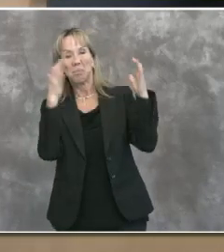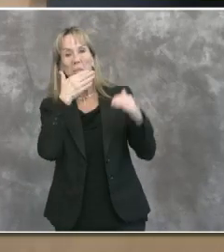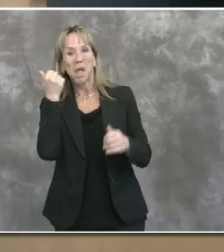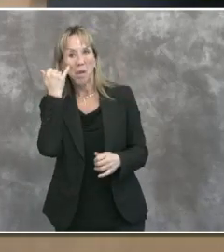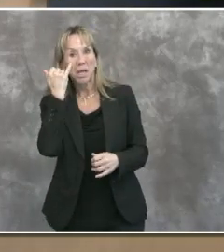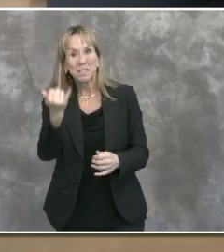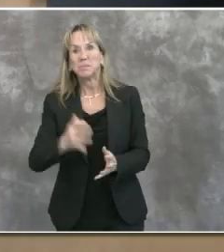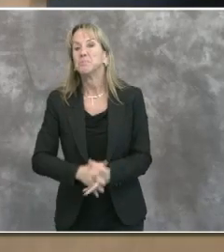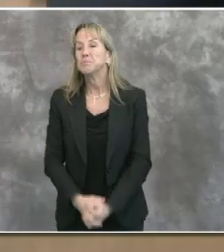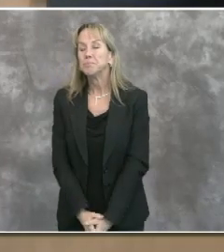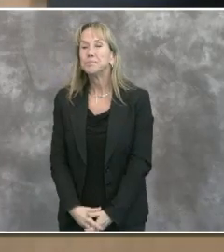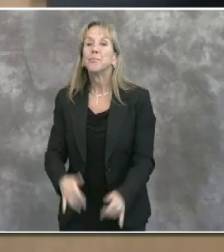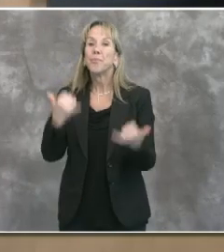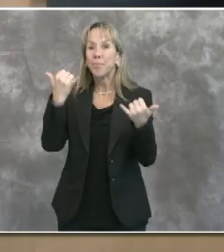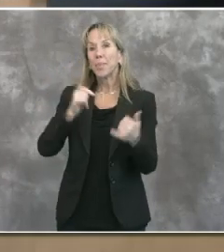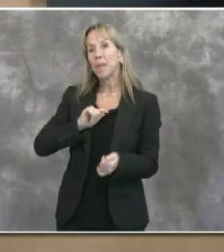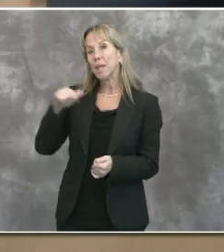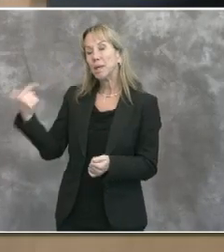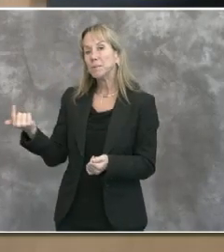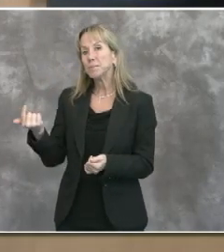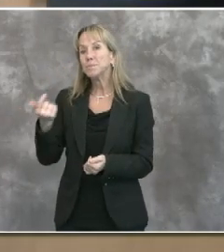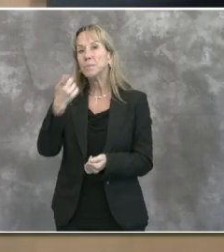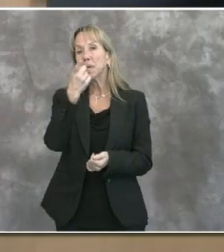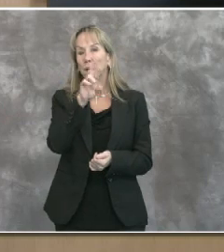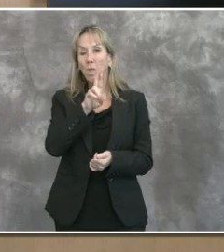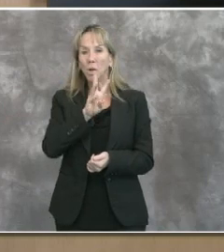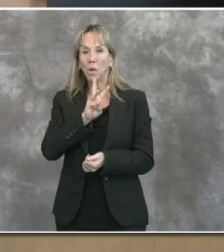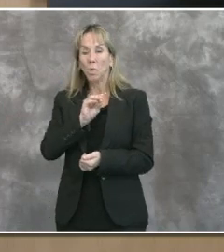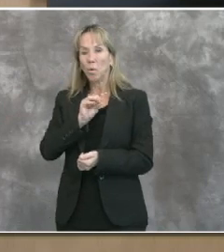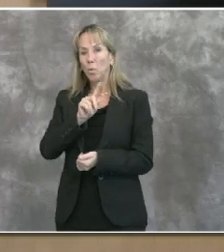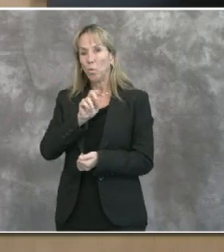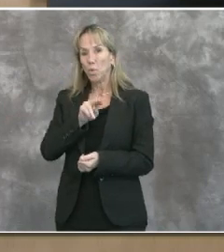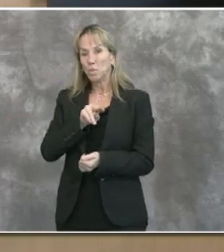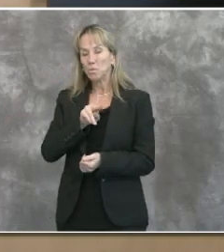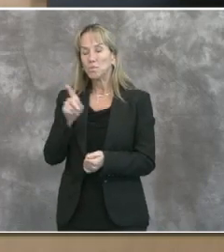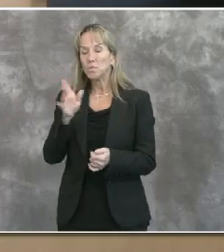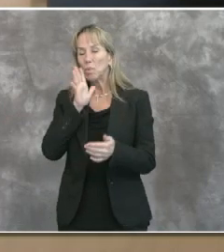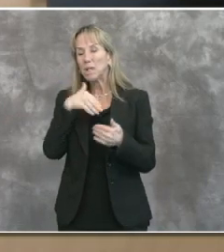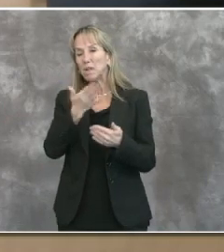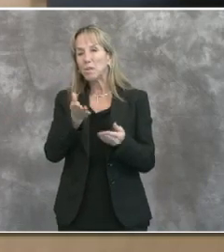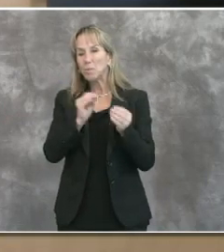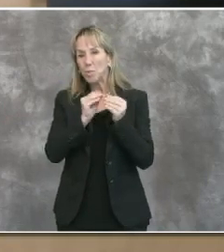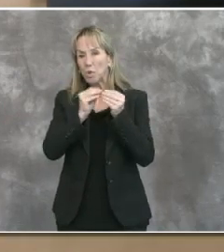to Dr. Wooten, who will do an update on the public health champions for today.